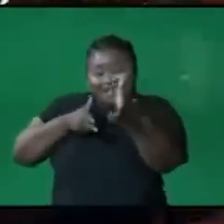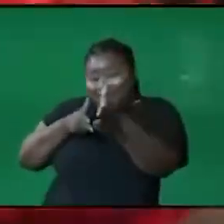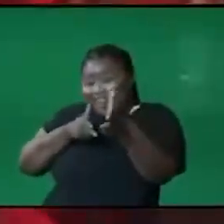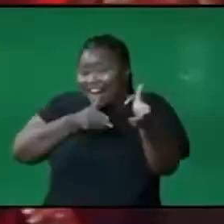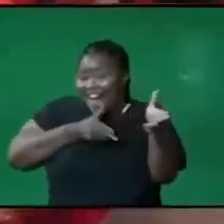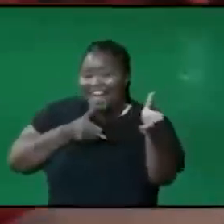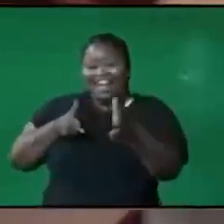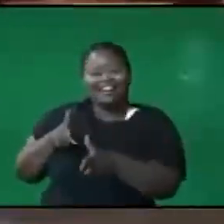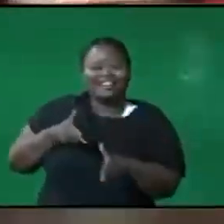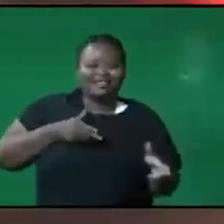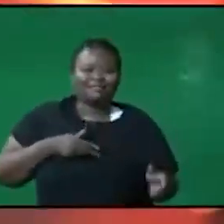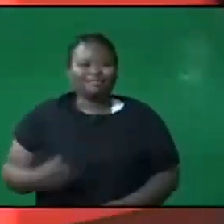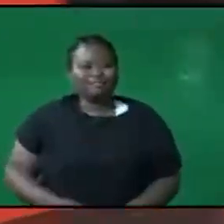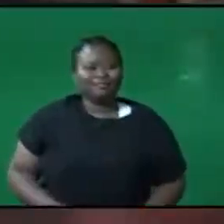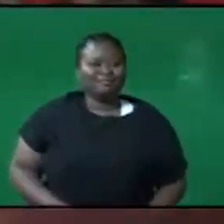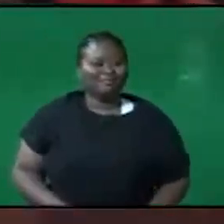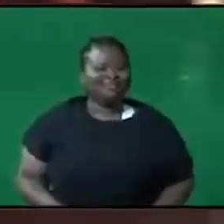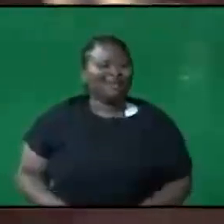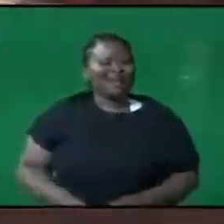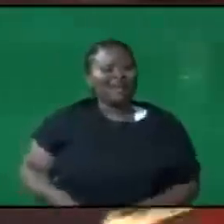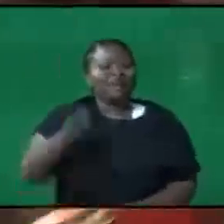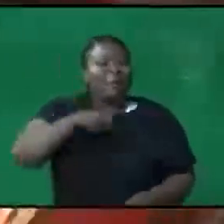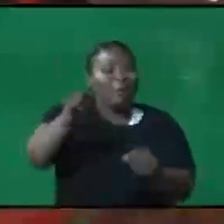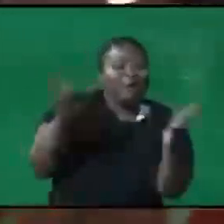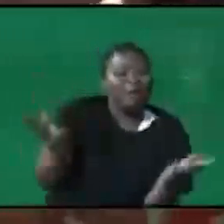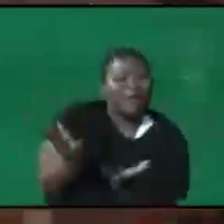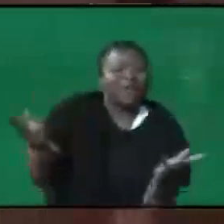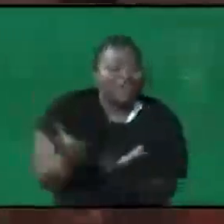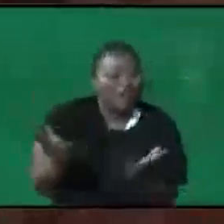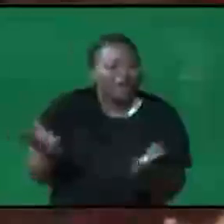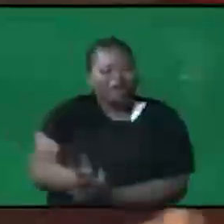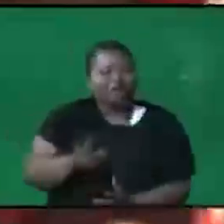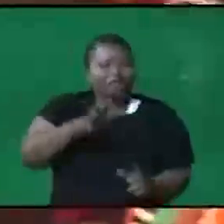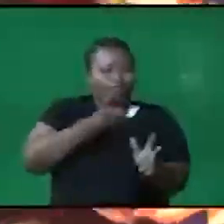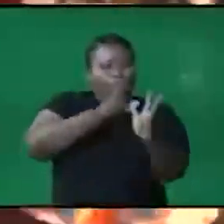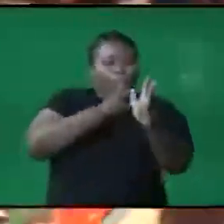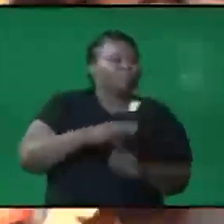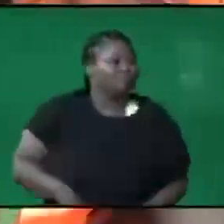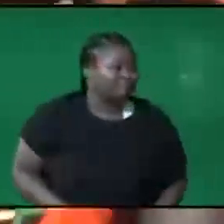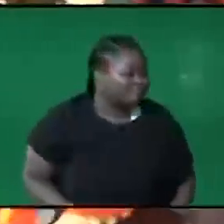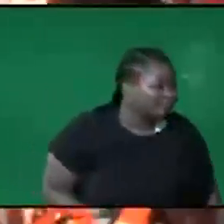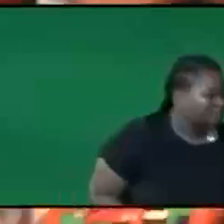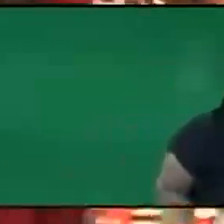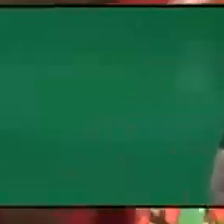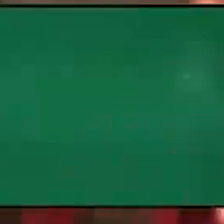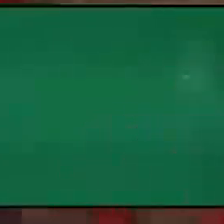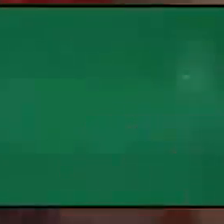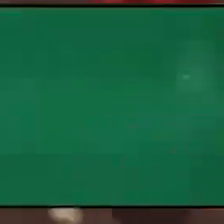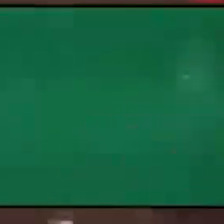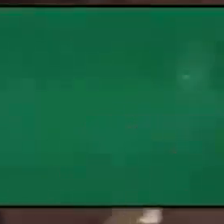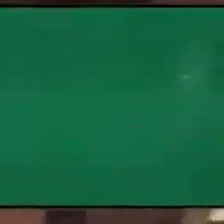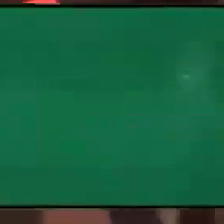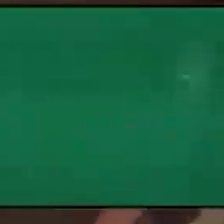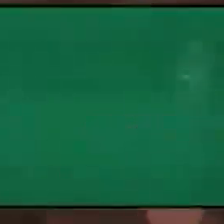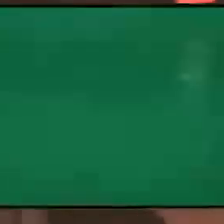Rumo, Asicha. Where were you when I'm sitting? Where were you